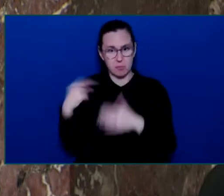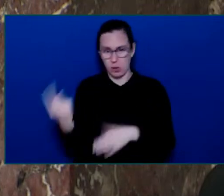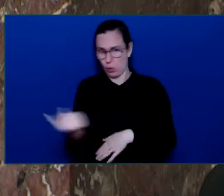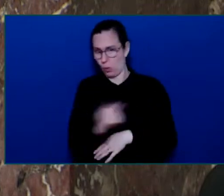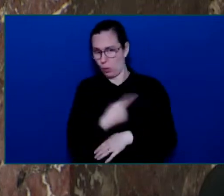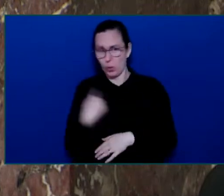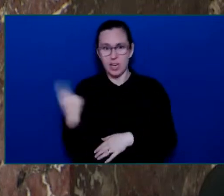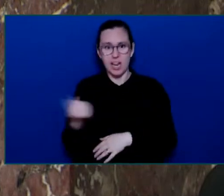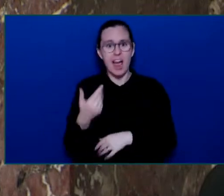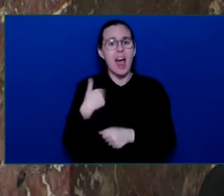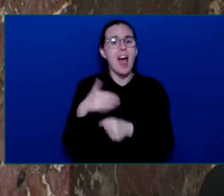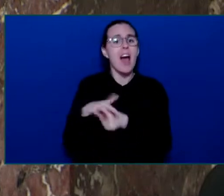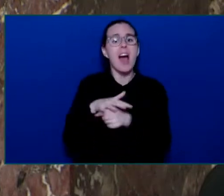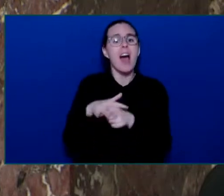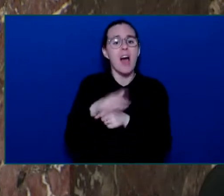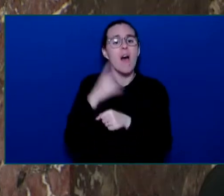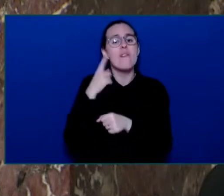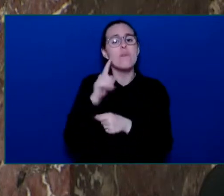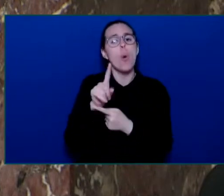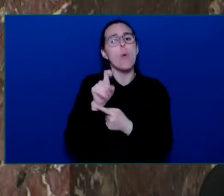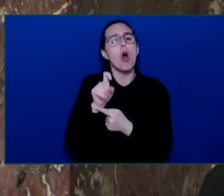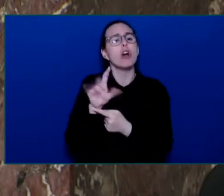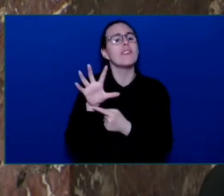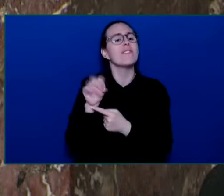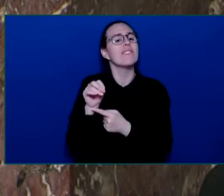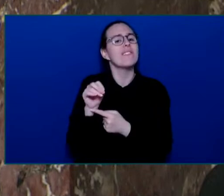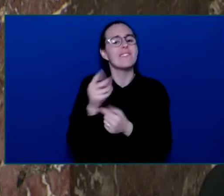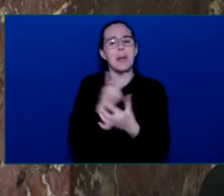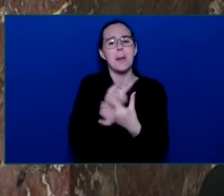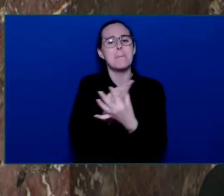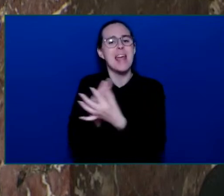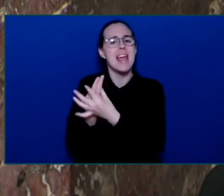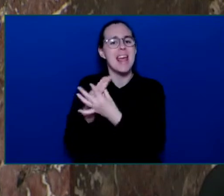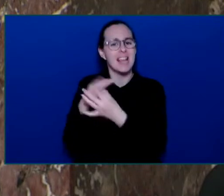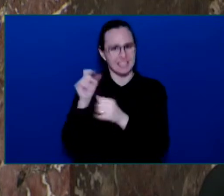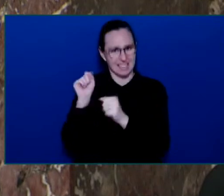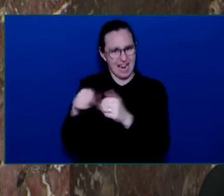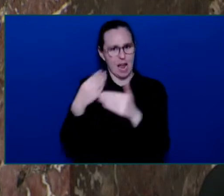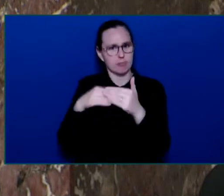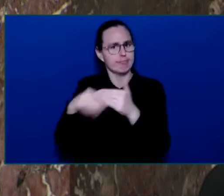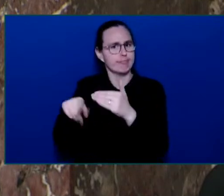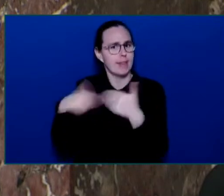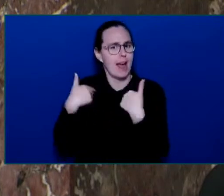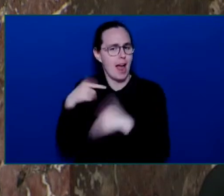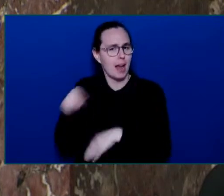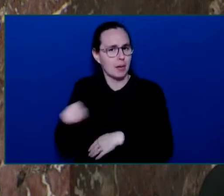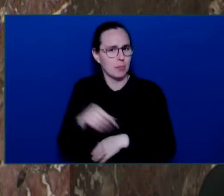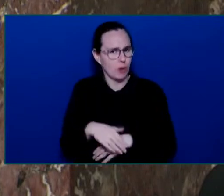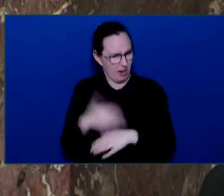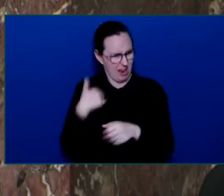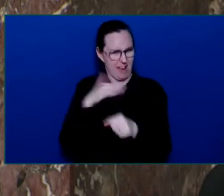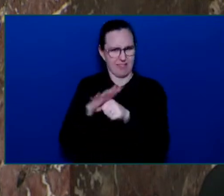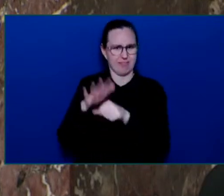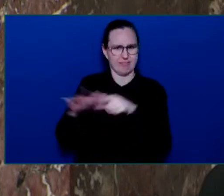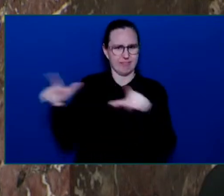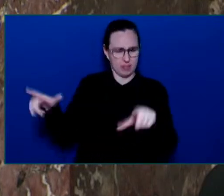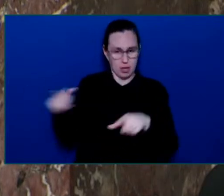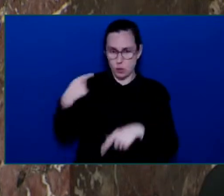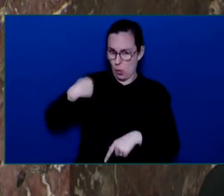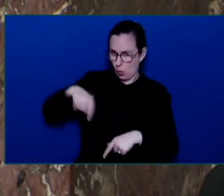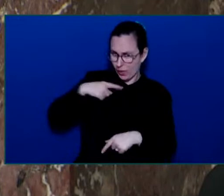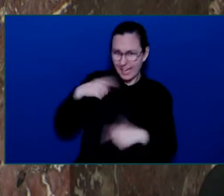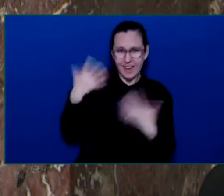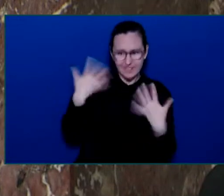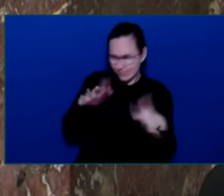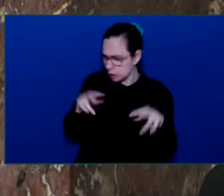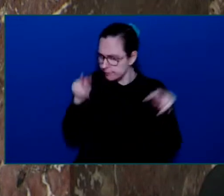First Nations and Canada in the determination of that old-growth habitat, not described as the member did. I think that is incorrect.